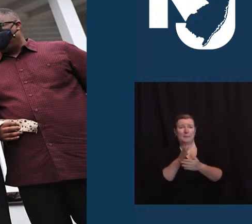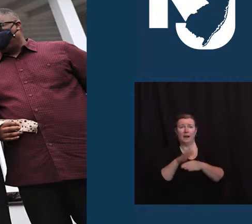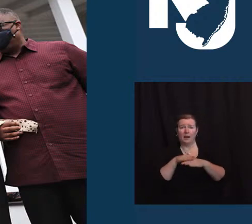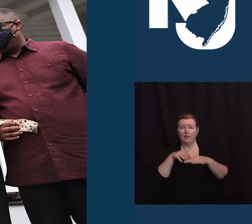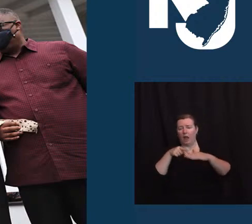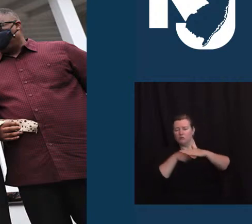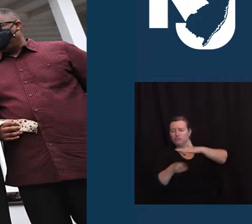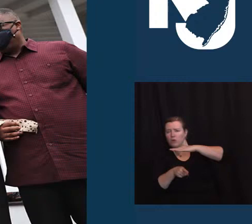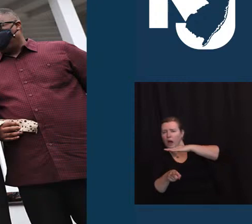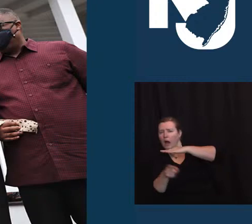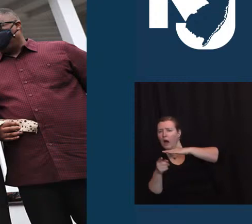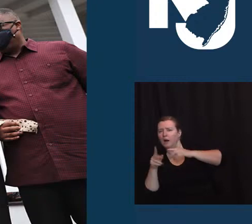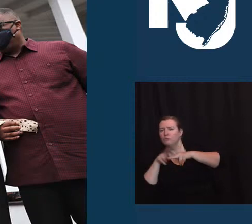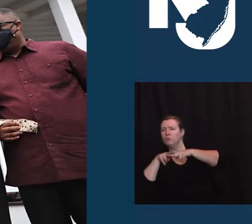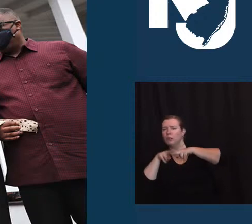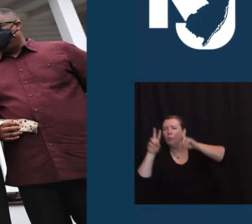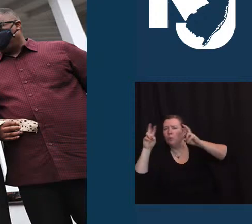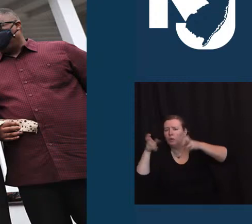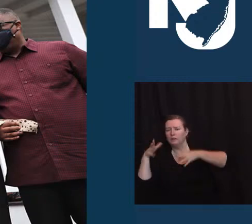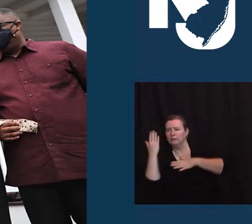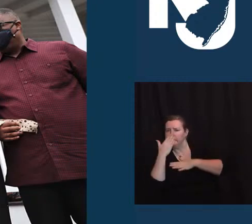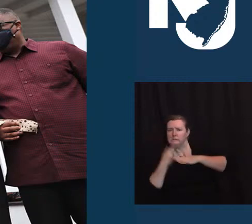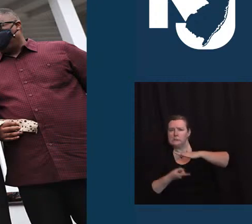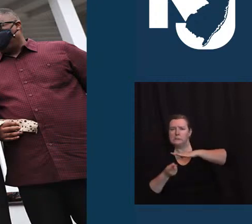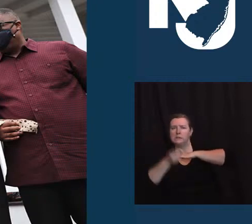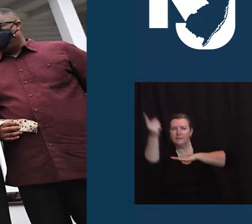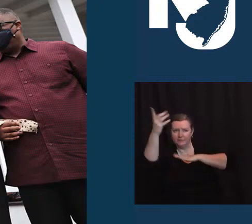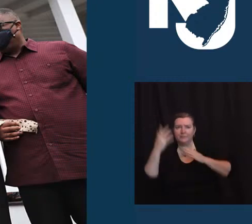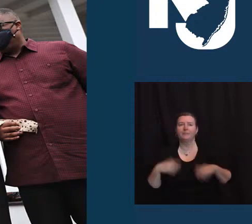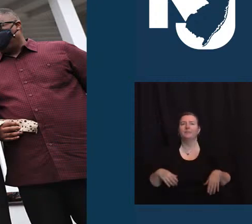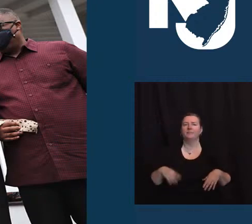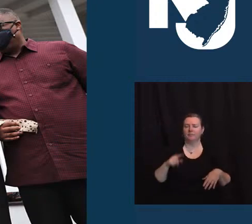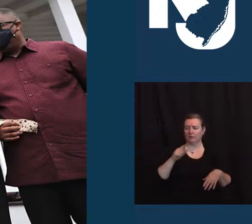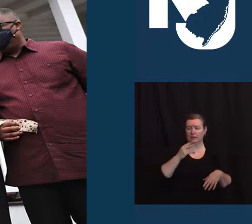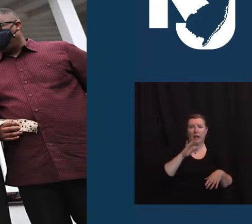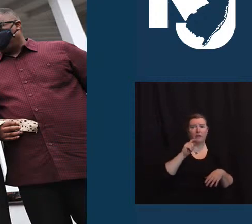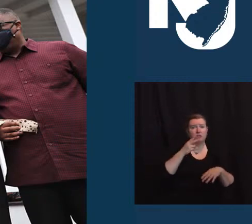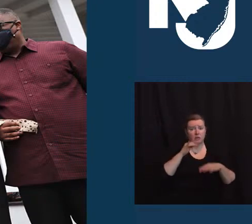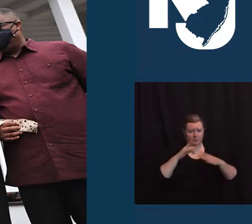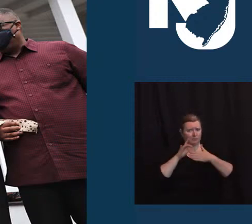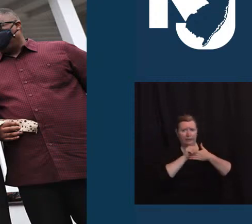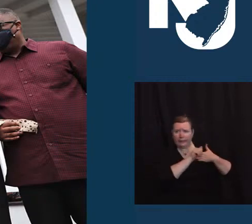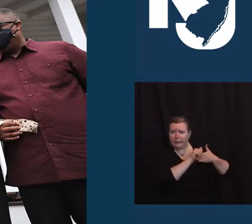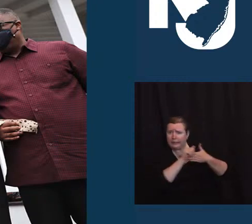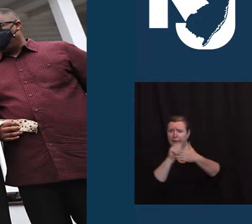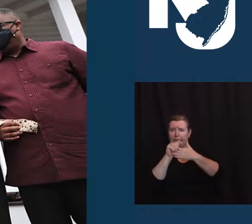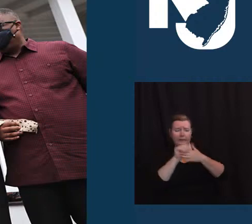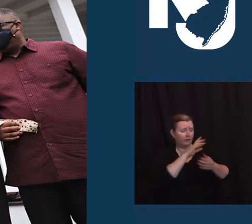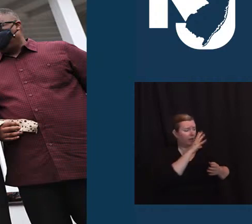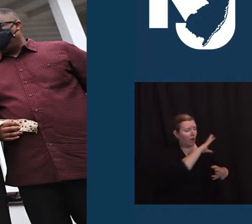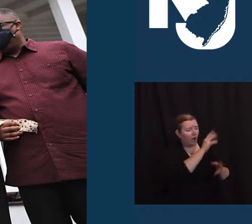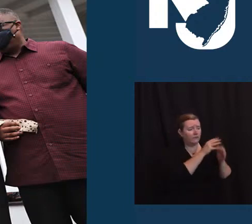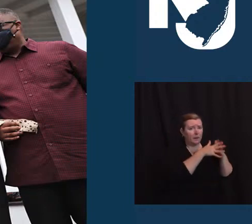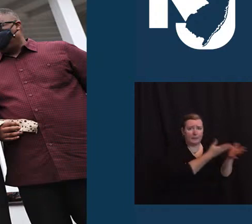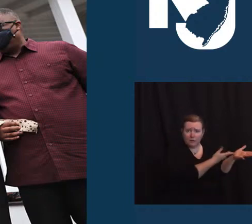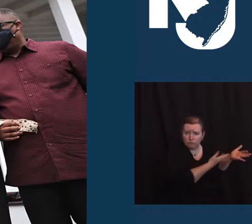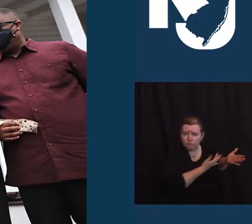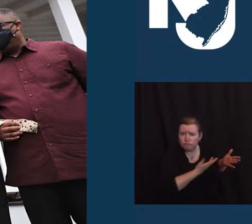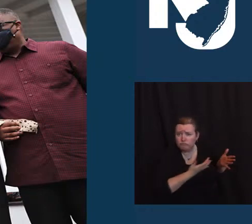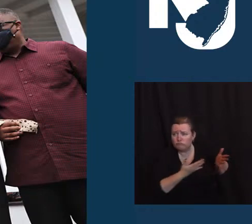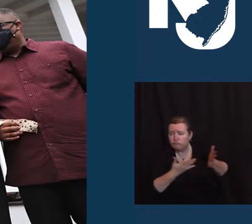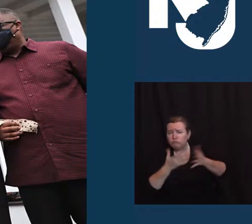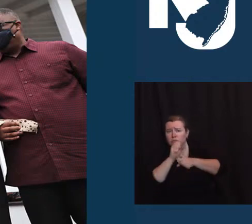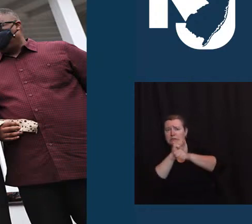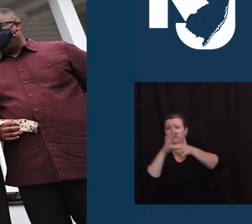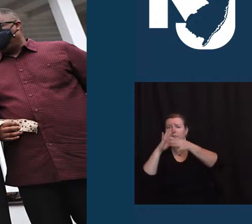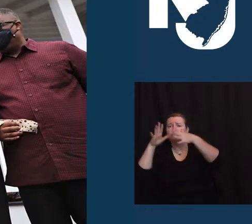herself shepherded African Americans to freedom. I was honored, as you can see there, to attend last September's ribbon cutting